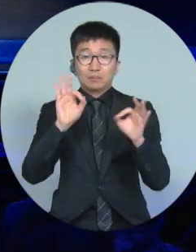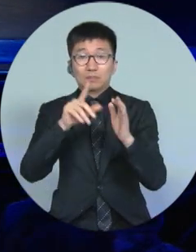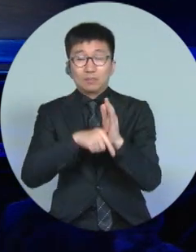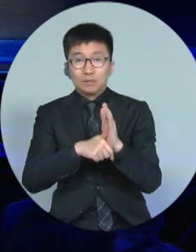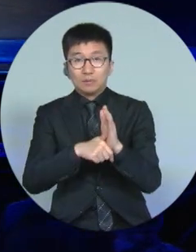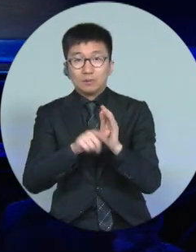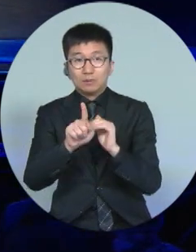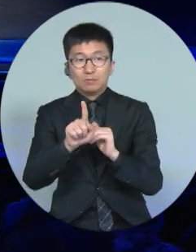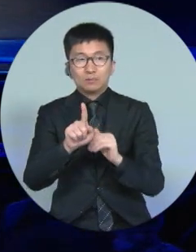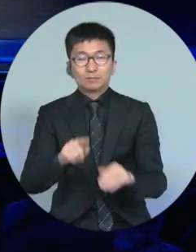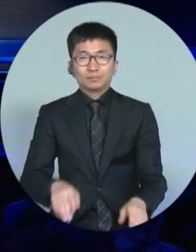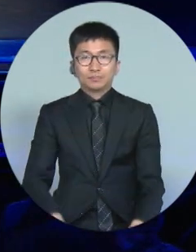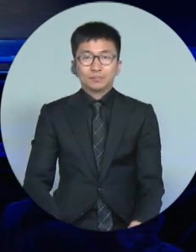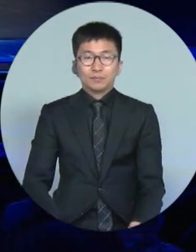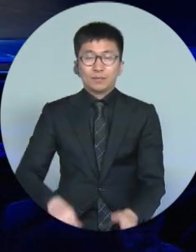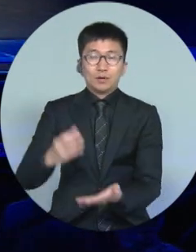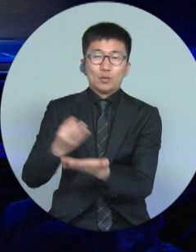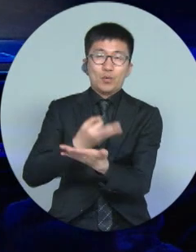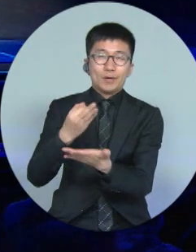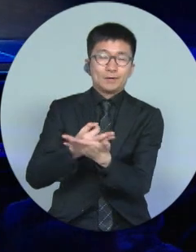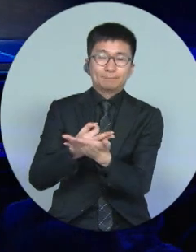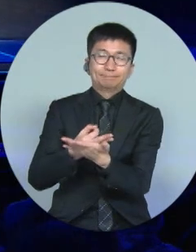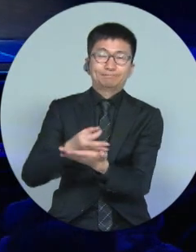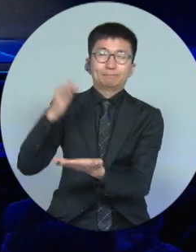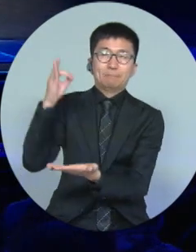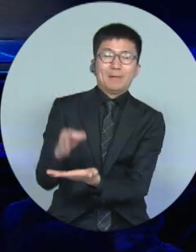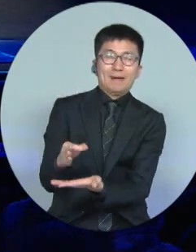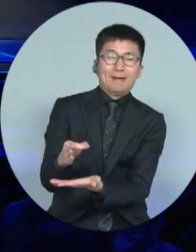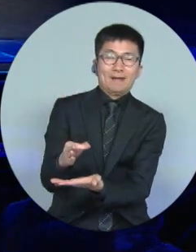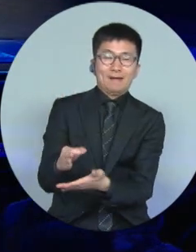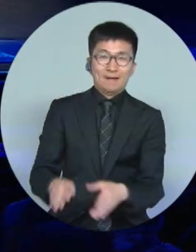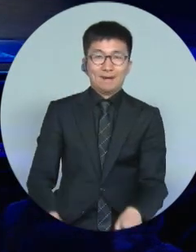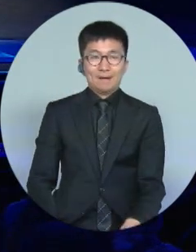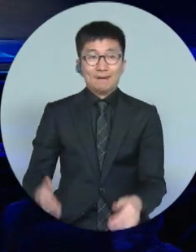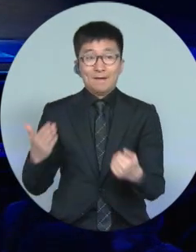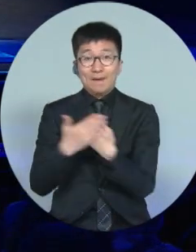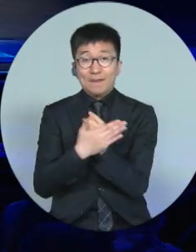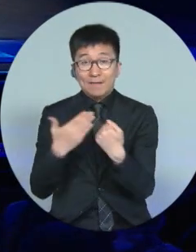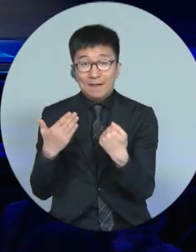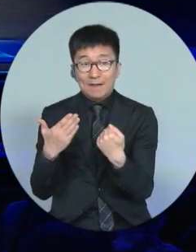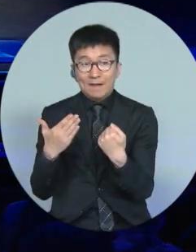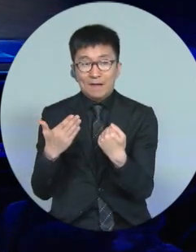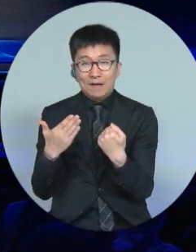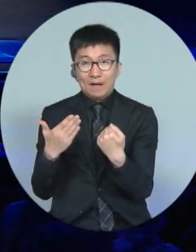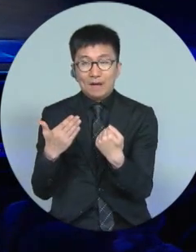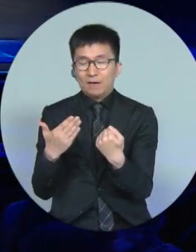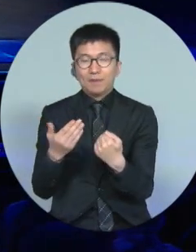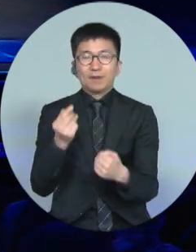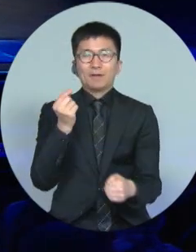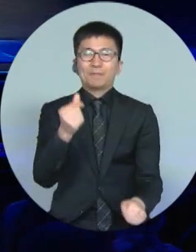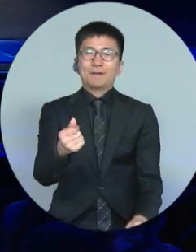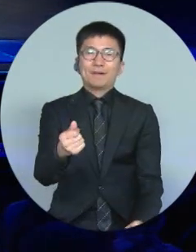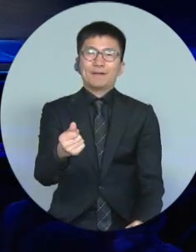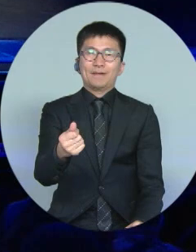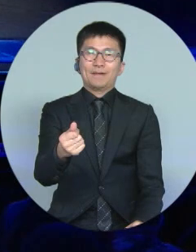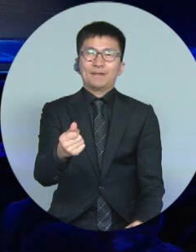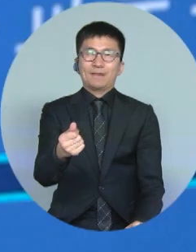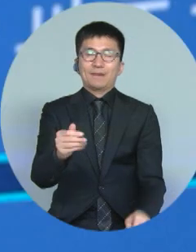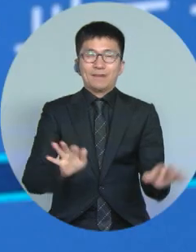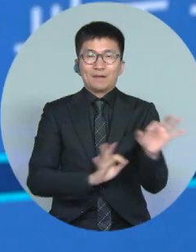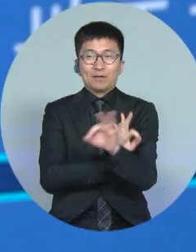to non-wage benefits, no pensions in prospect, and they're living on the edge of unsustainable debt.